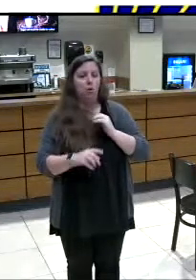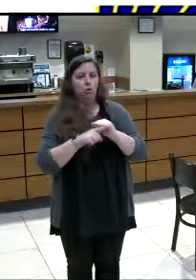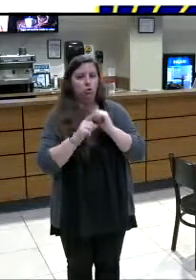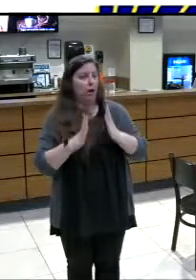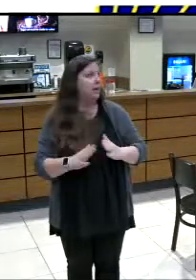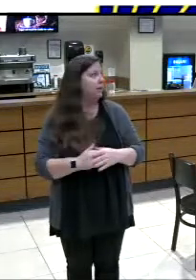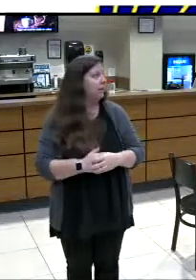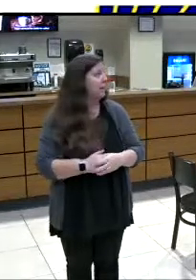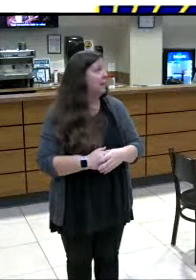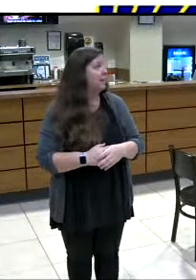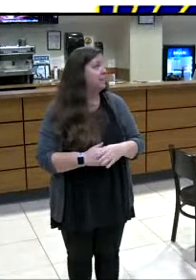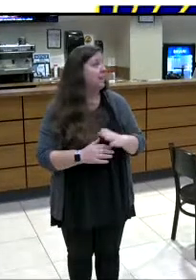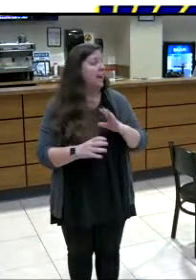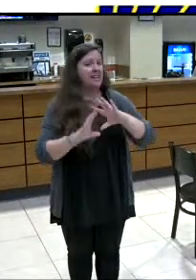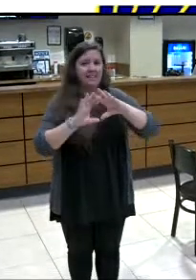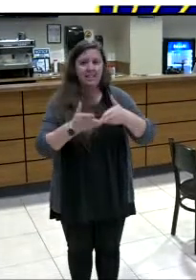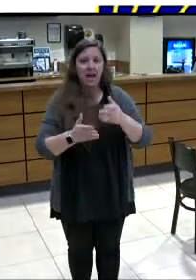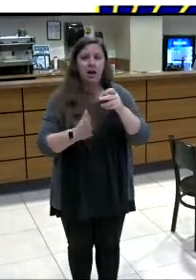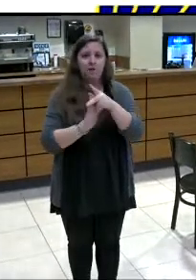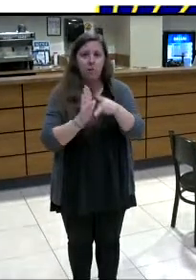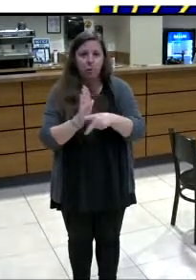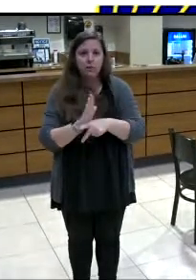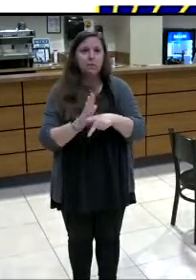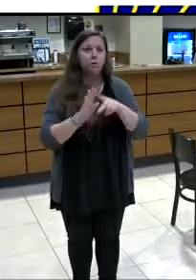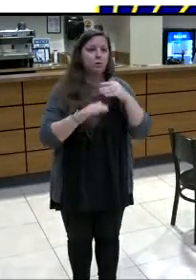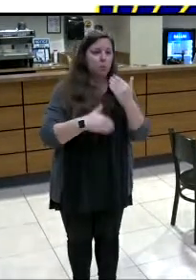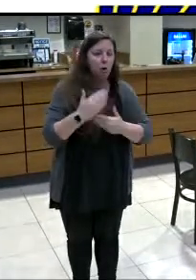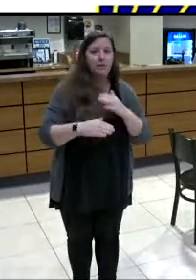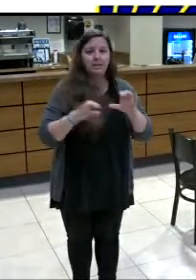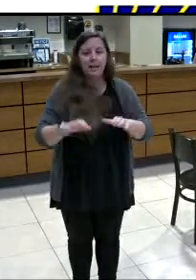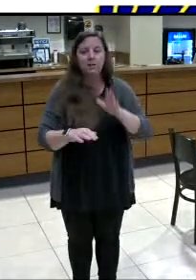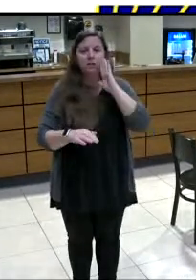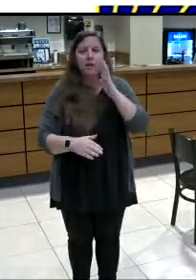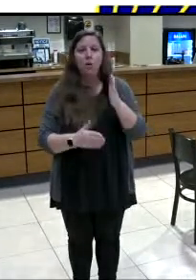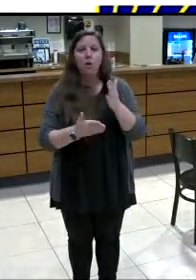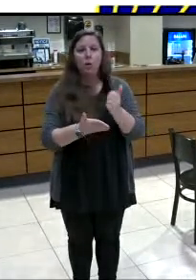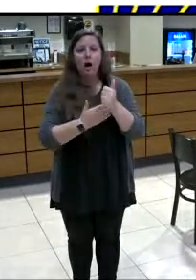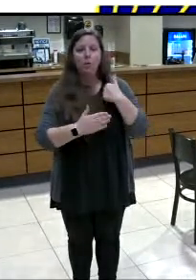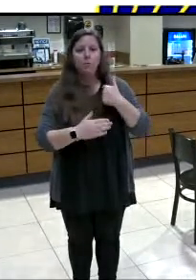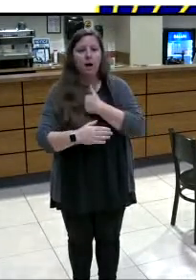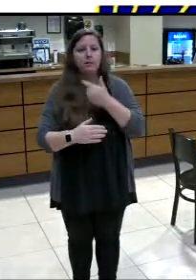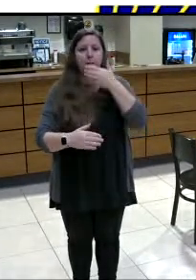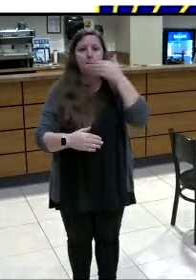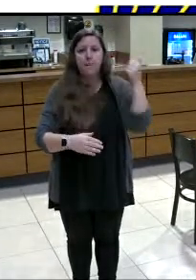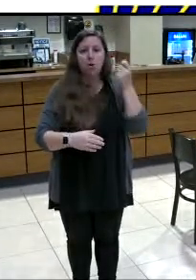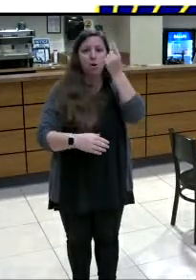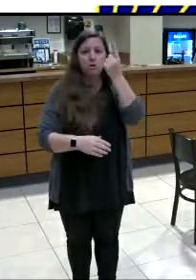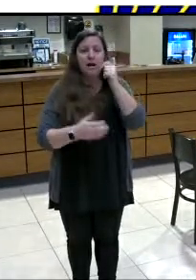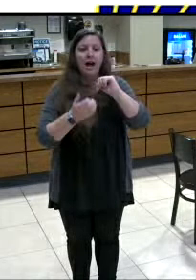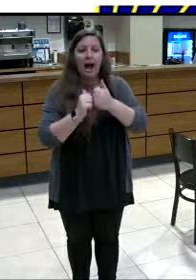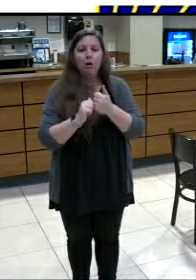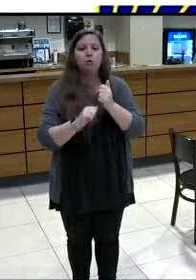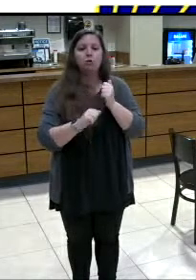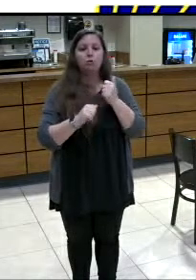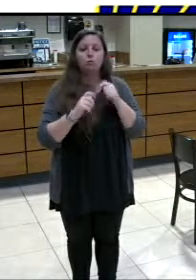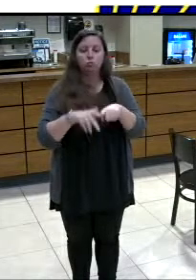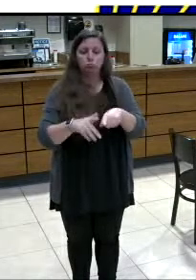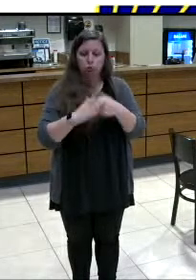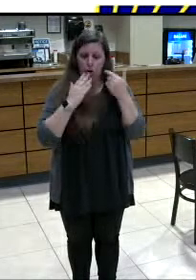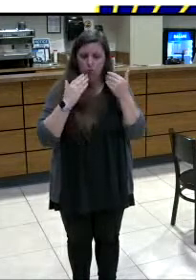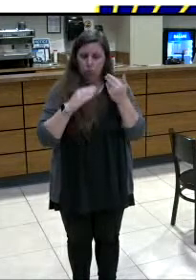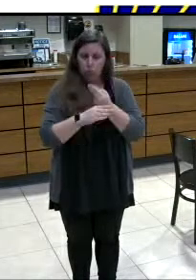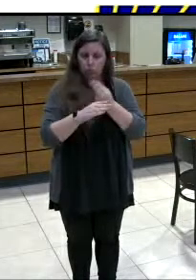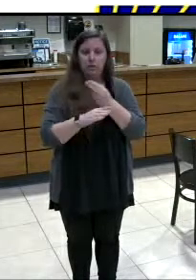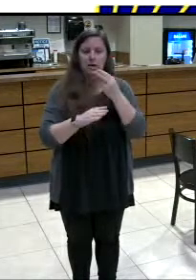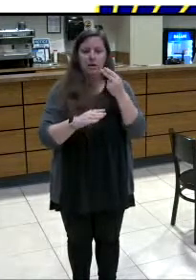of principles and processes and actions that are going to help us better understand how to put these principles into action. And I did